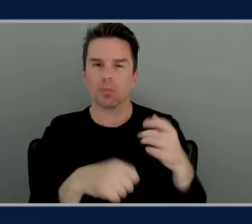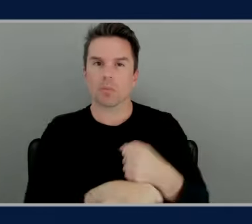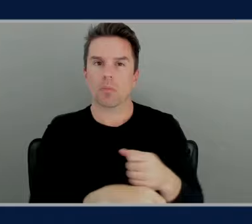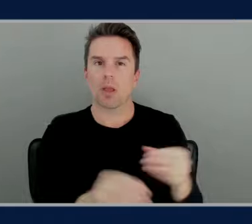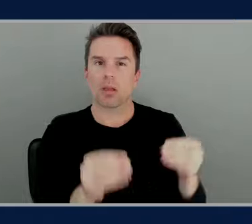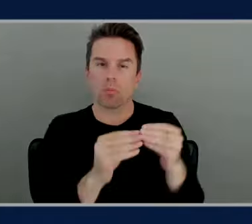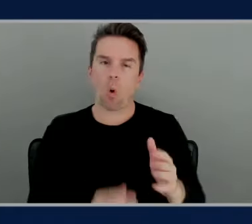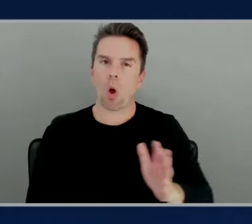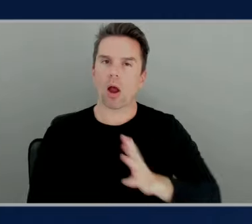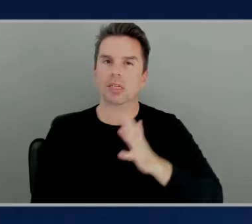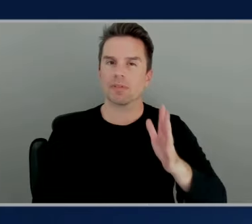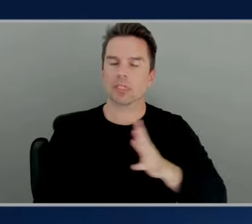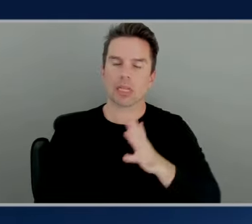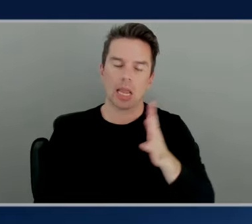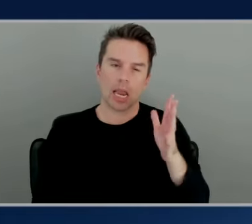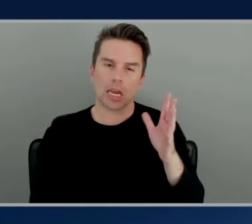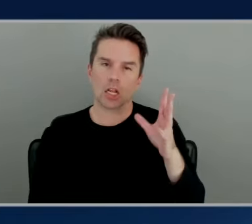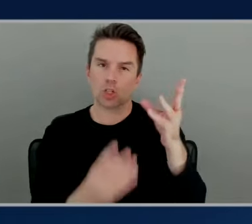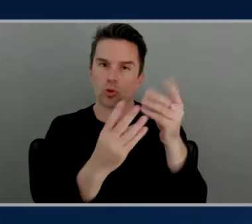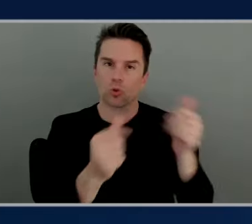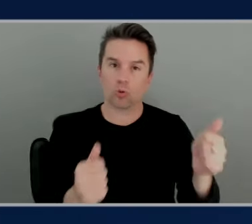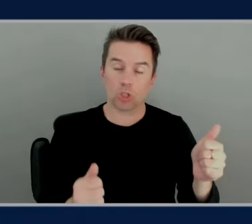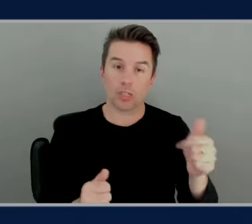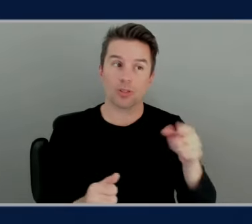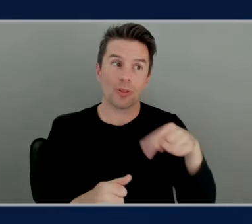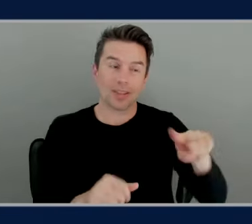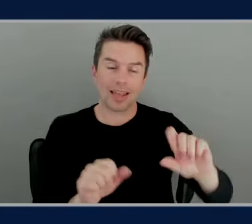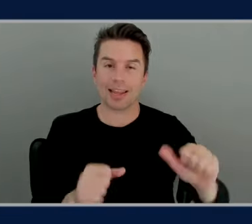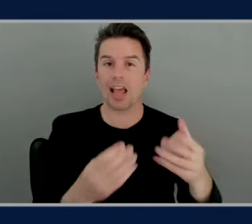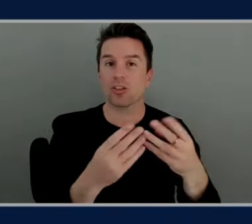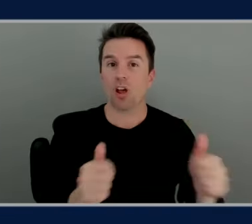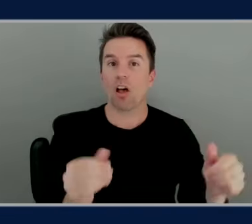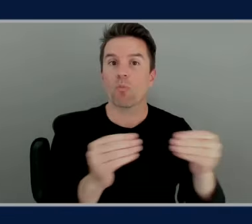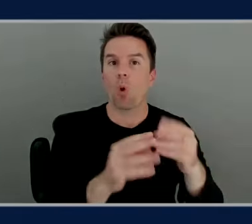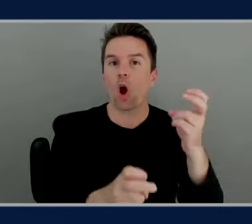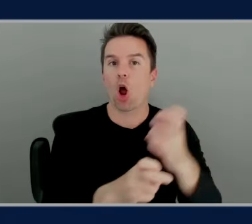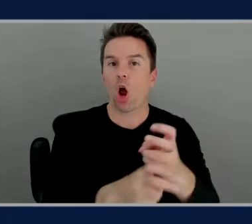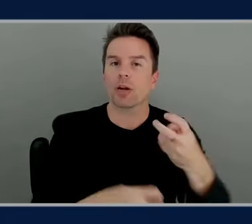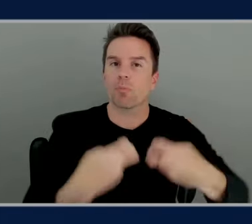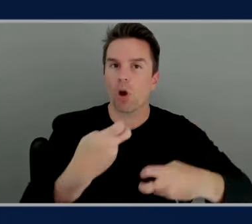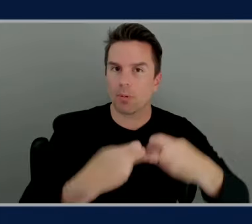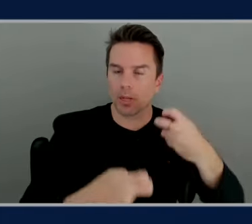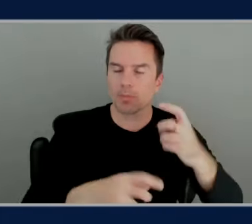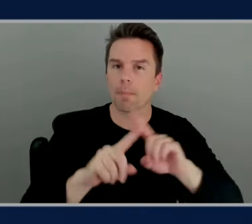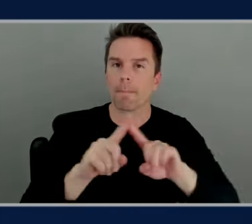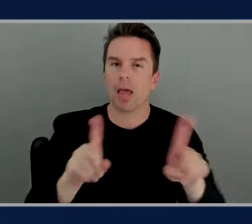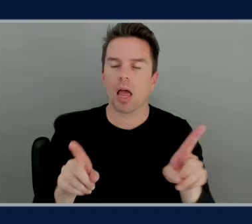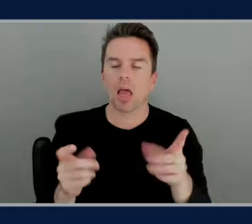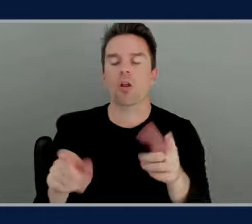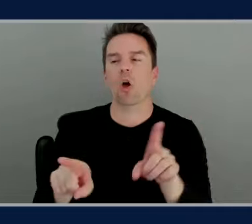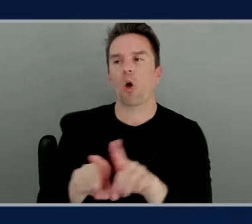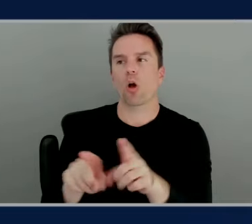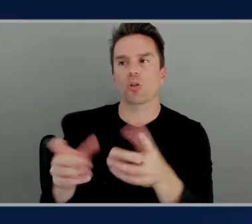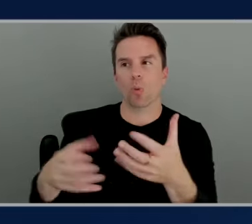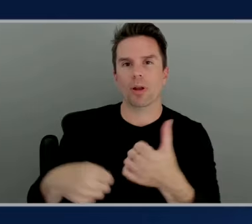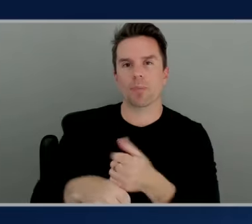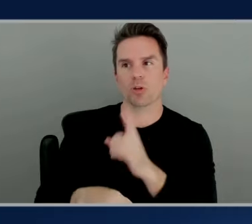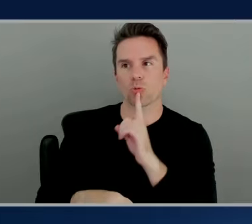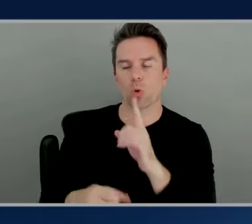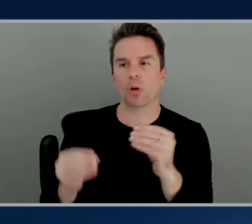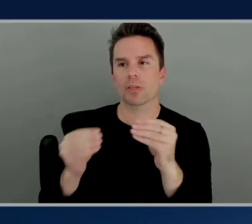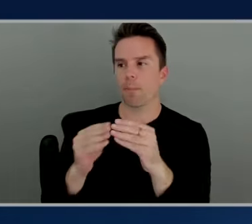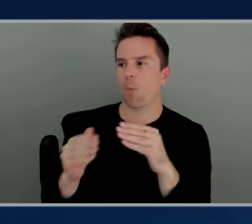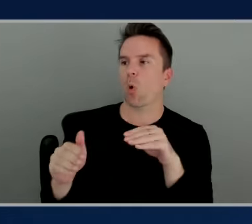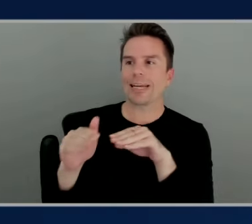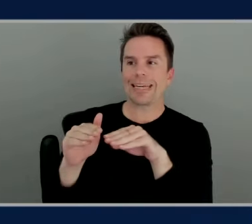solutions and solve harder problems, but we also want to make it much easier to get something, you know, to the place where it's creating value a lot